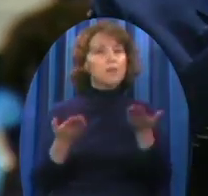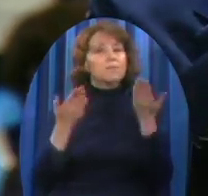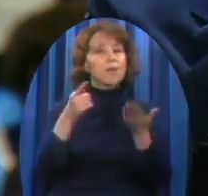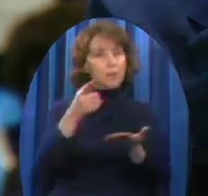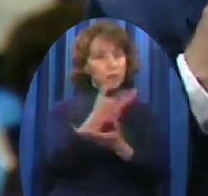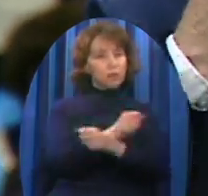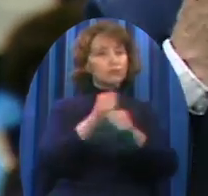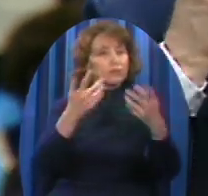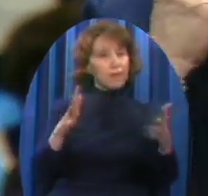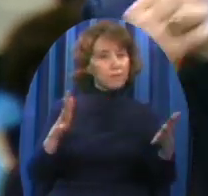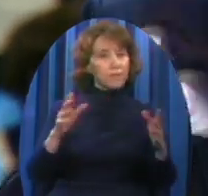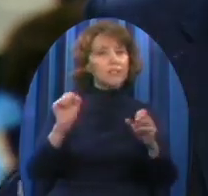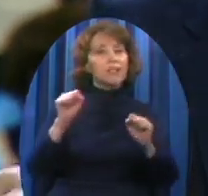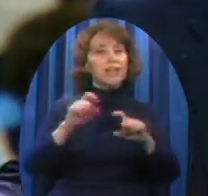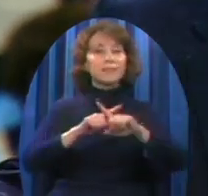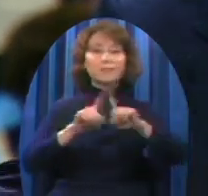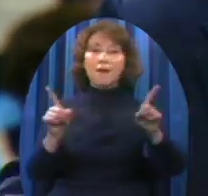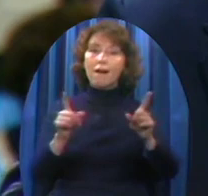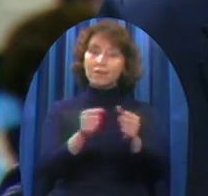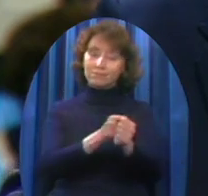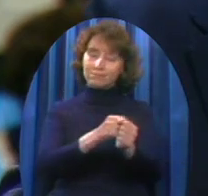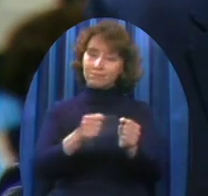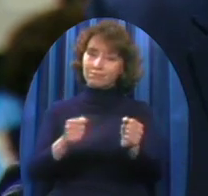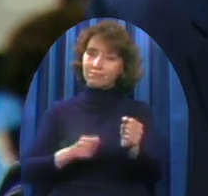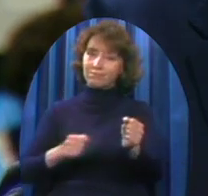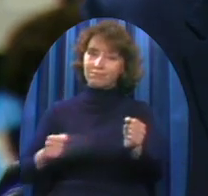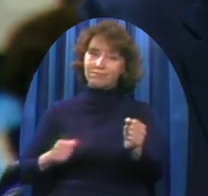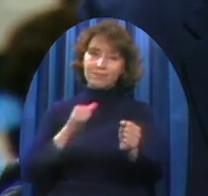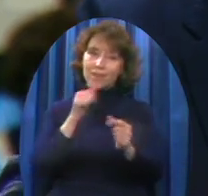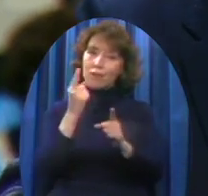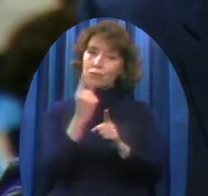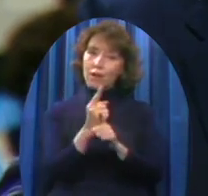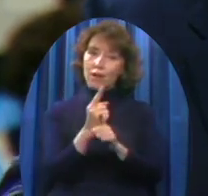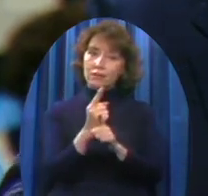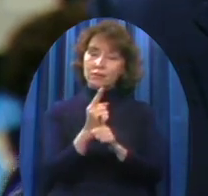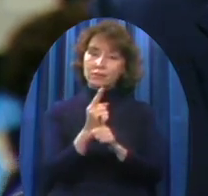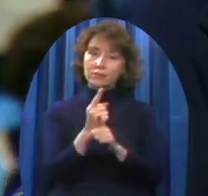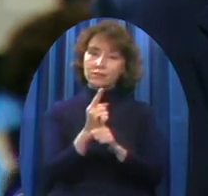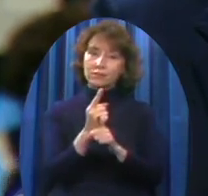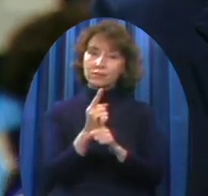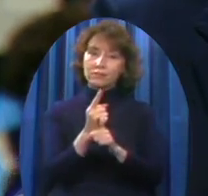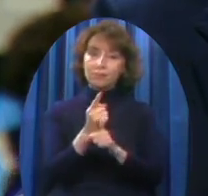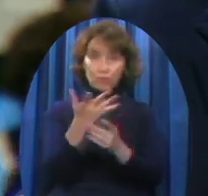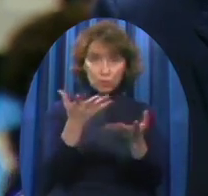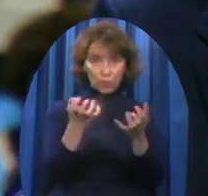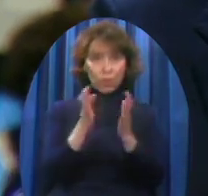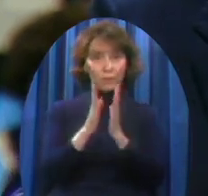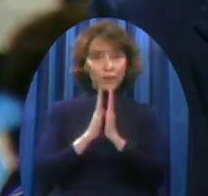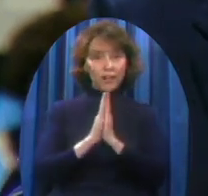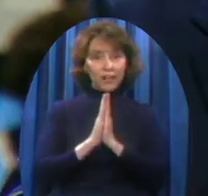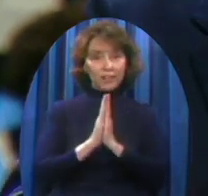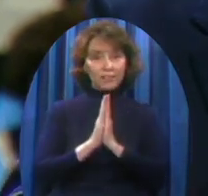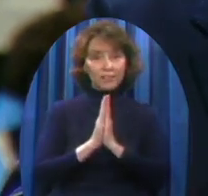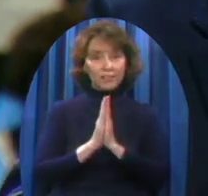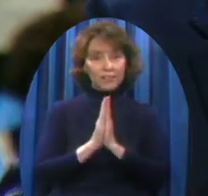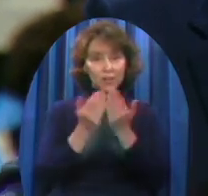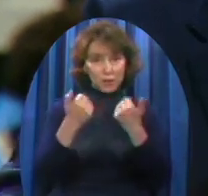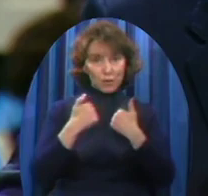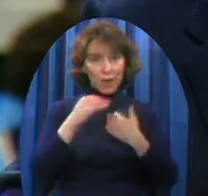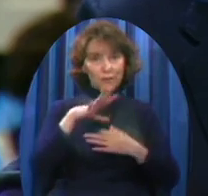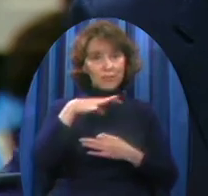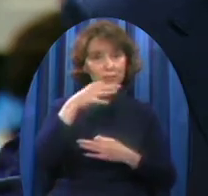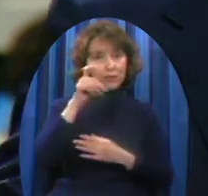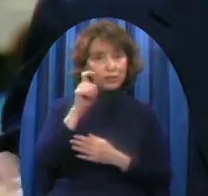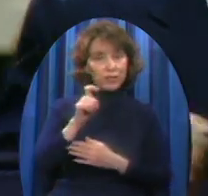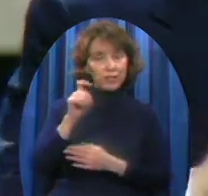did, and you'll say, Jerry, pray for me. I need your prayers. I have a spiritual need in my life. Just lift your hand right